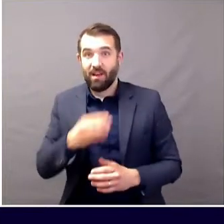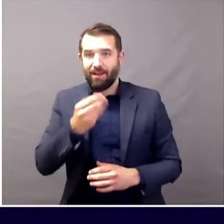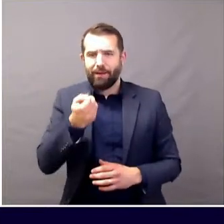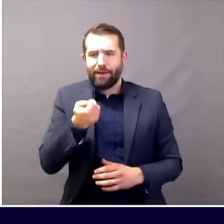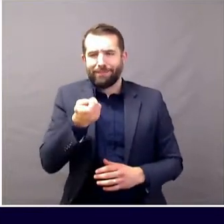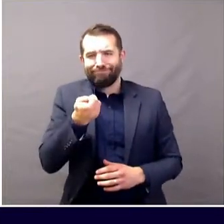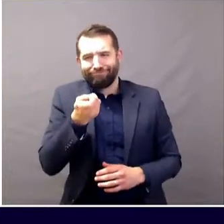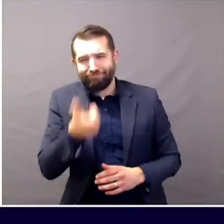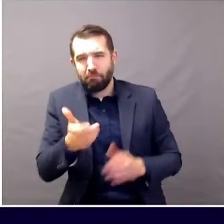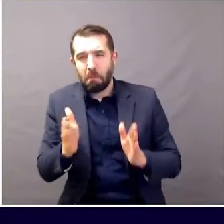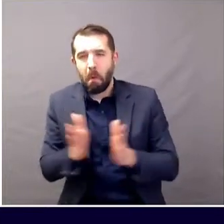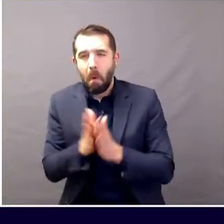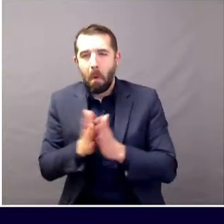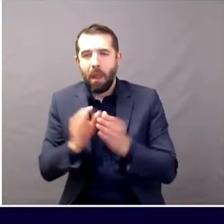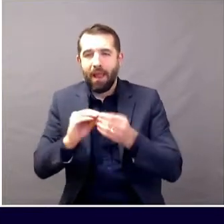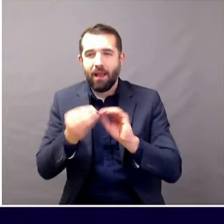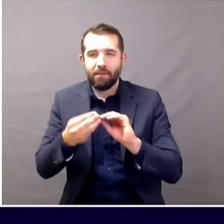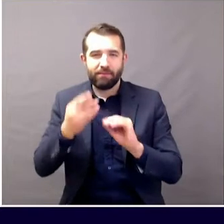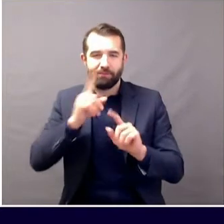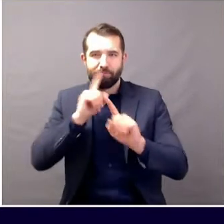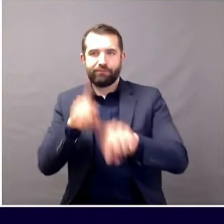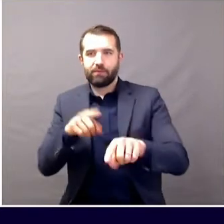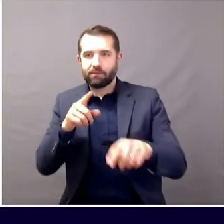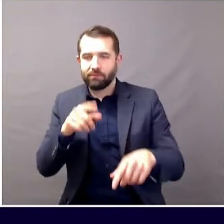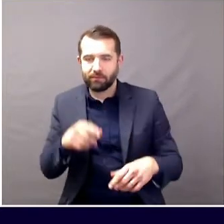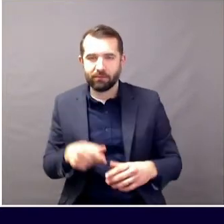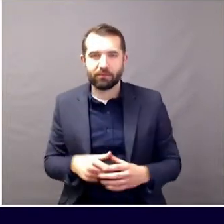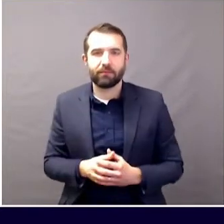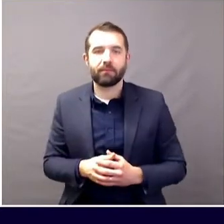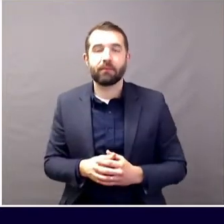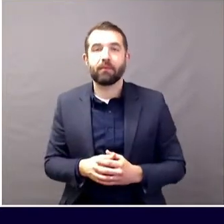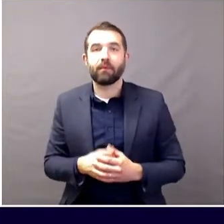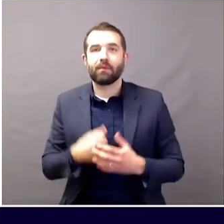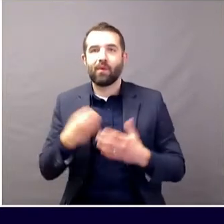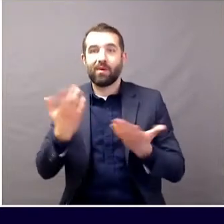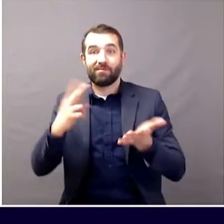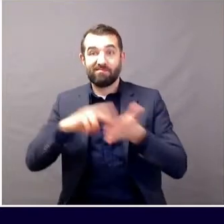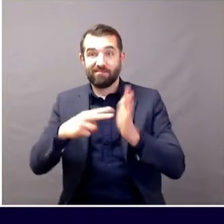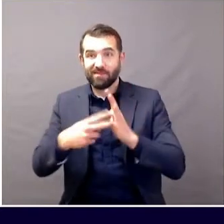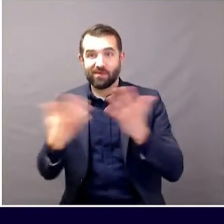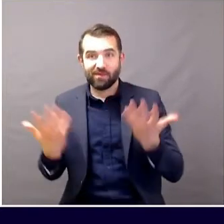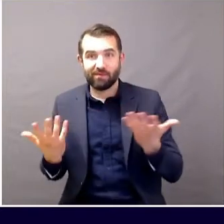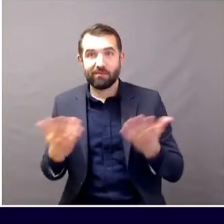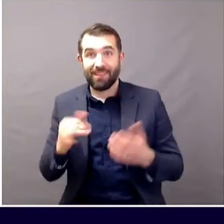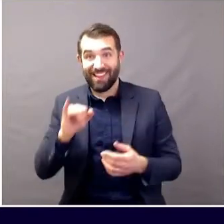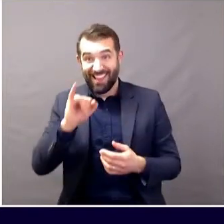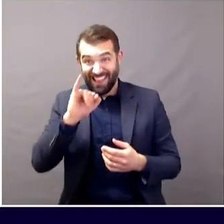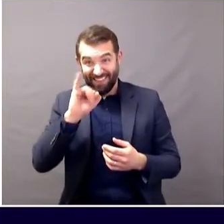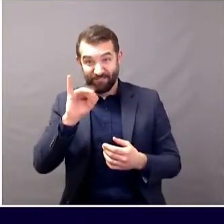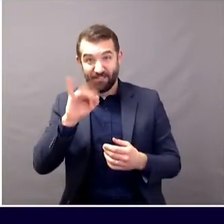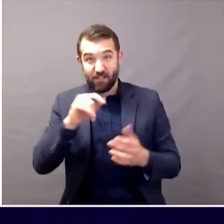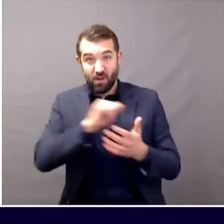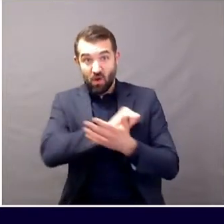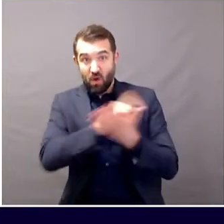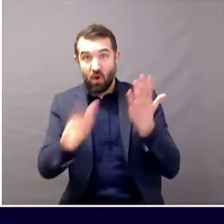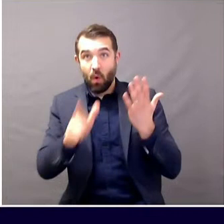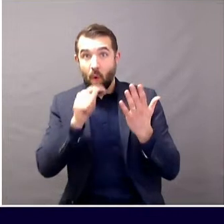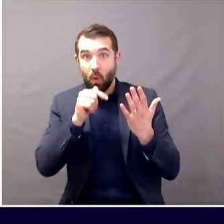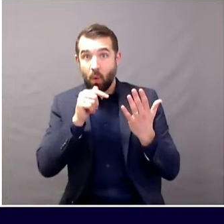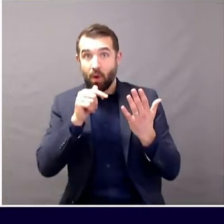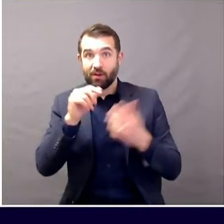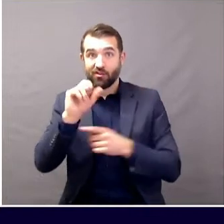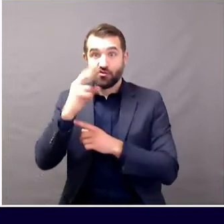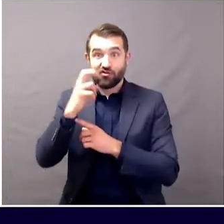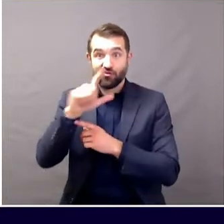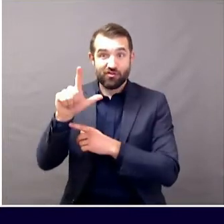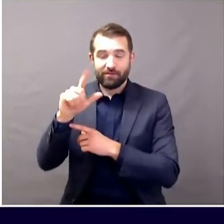mean by that, Amy, is that not everyone with a shellfish allergy will have an allergic reaction to the COVID vaccine. Not